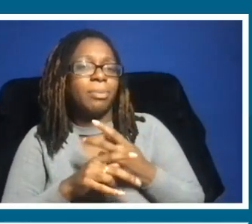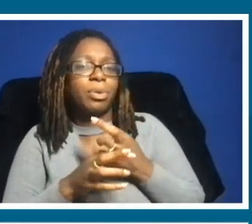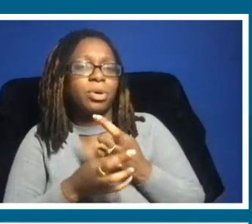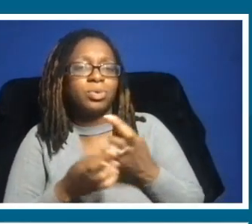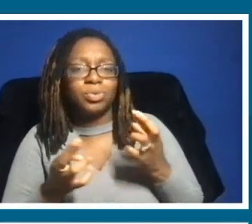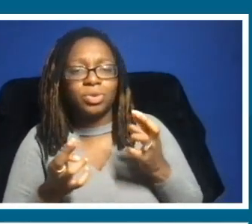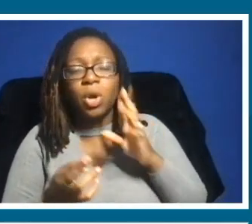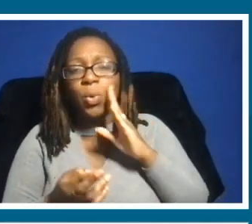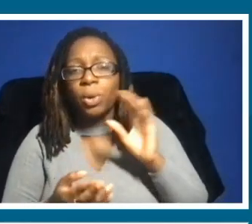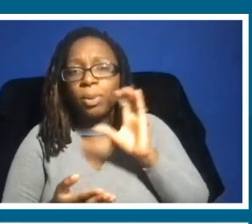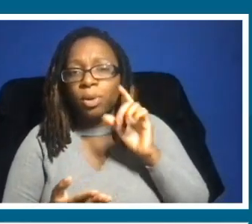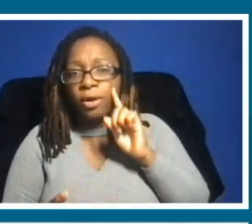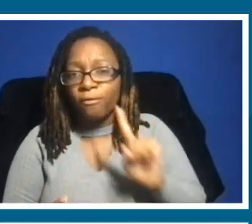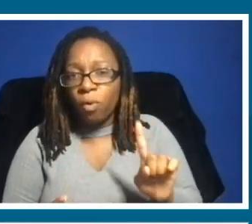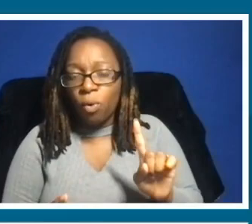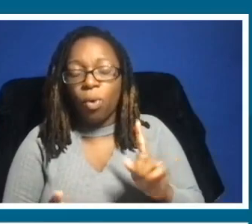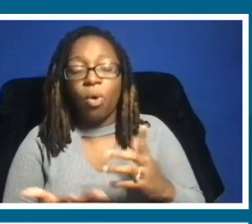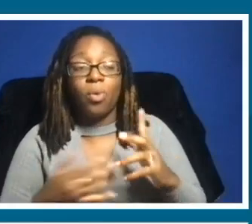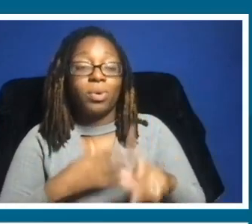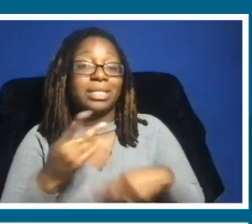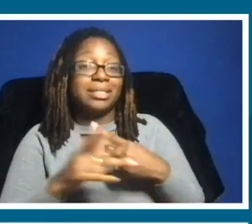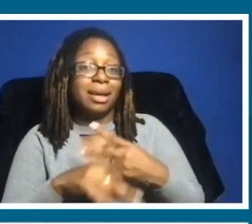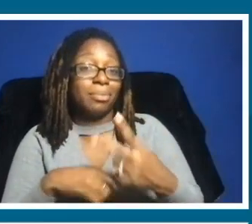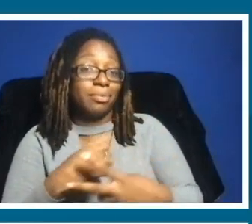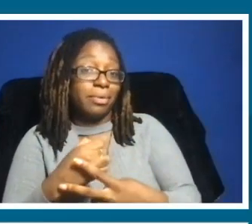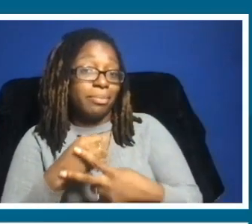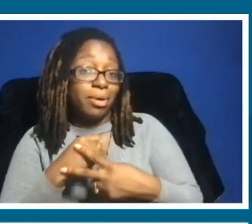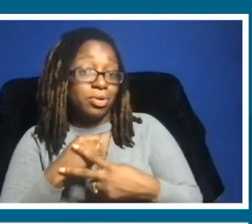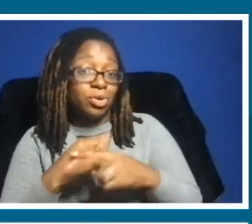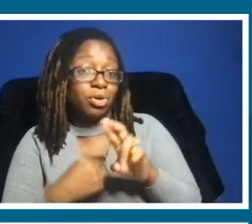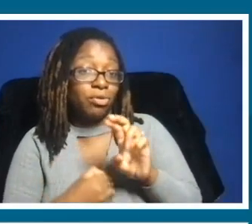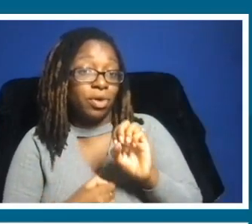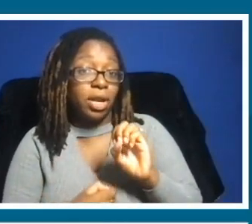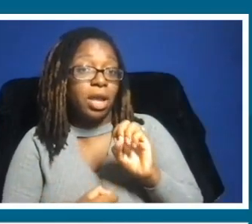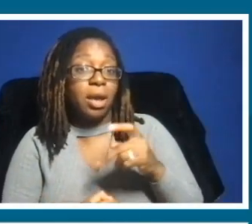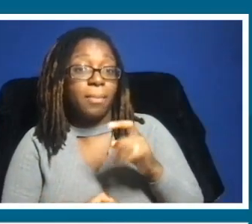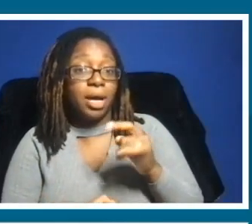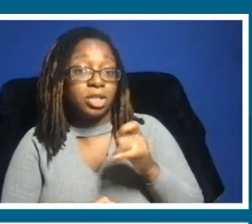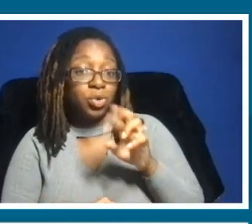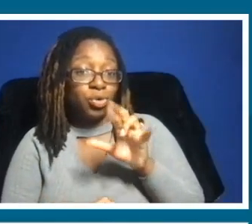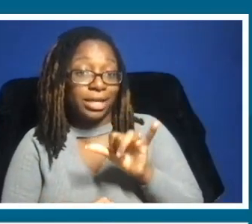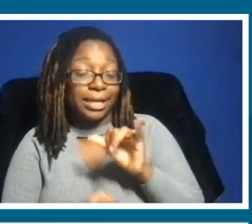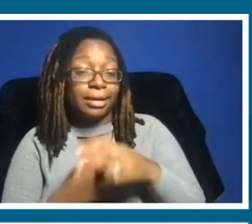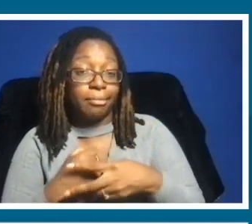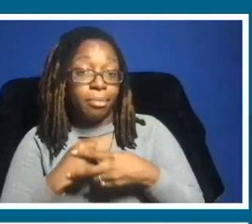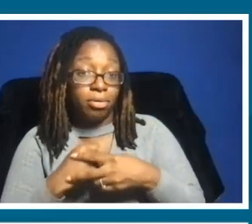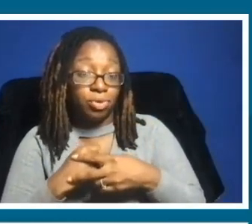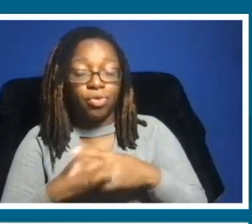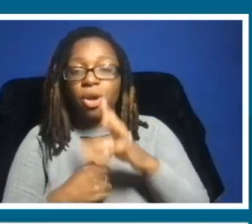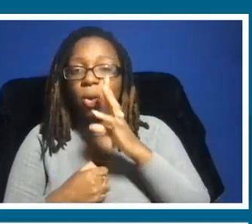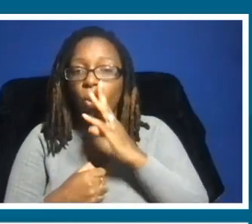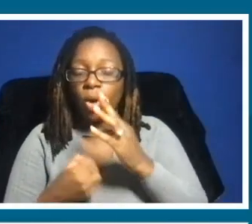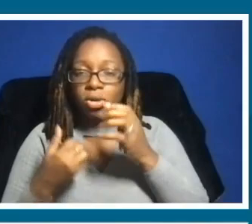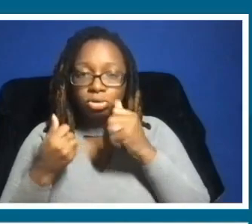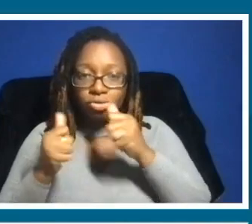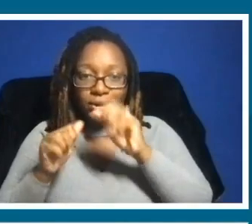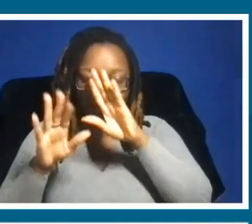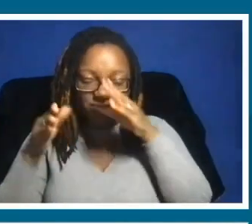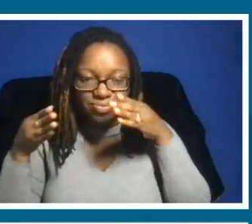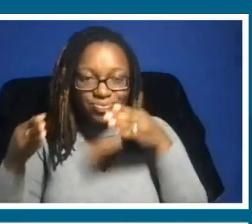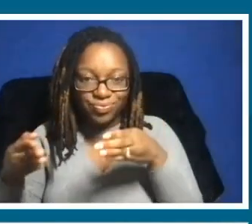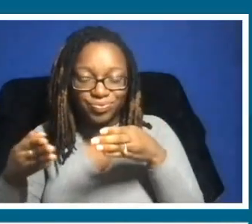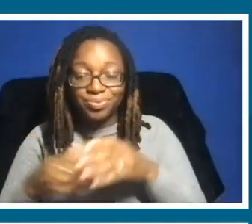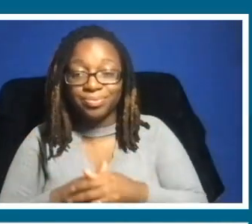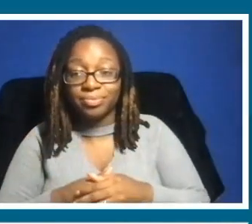of repositories would you focus your attention on? Again, if you want to type into the chat, that would be terrific.